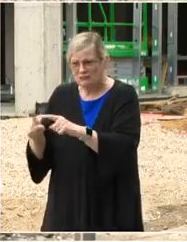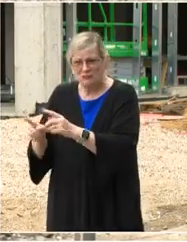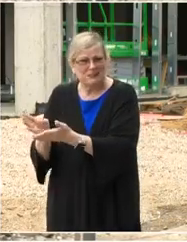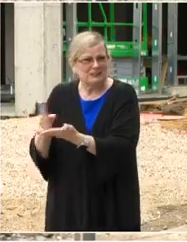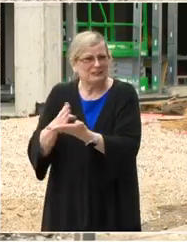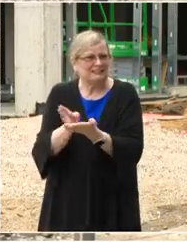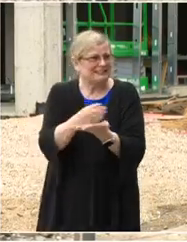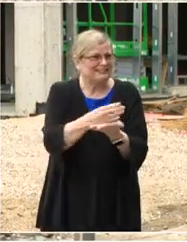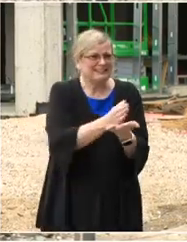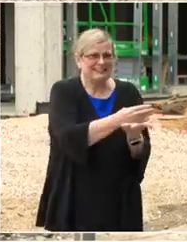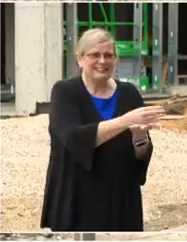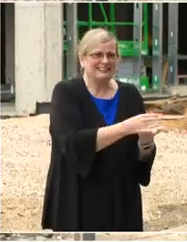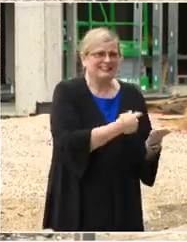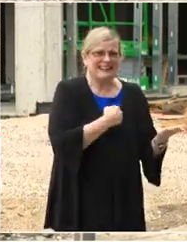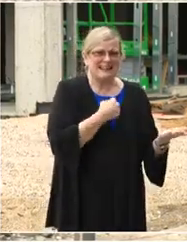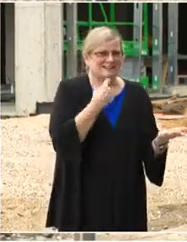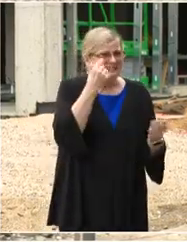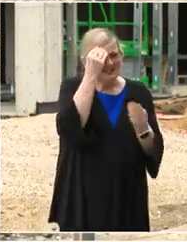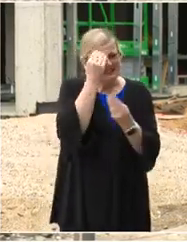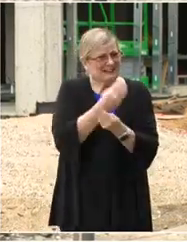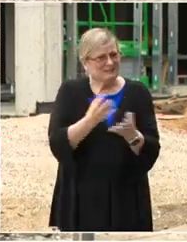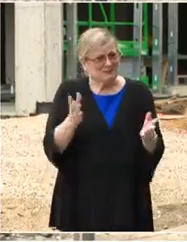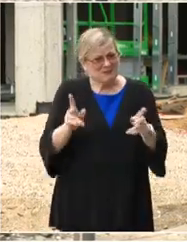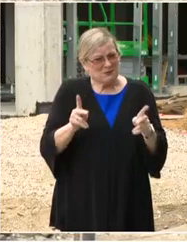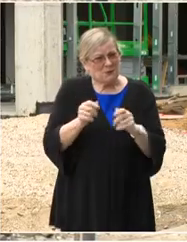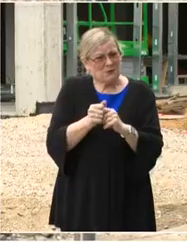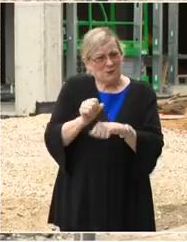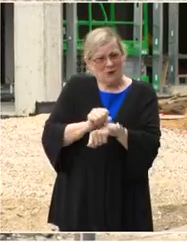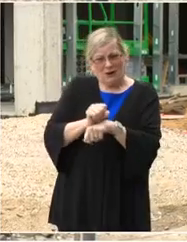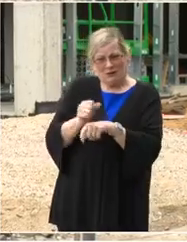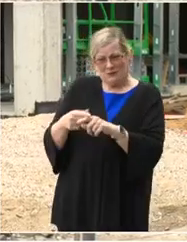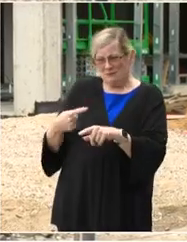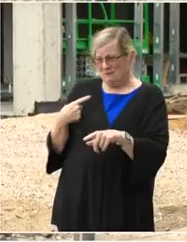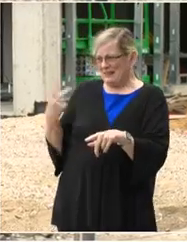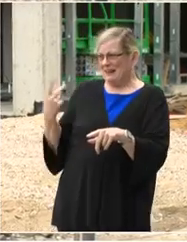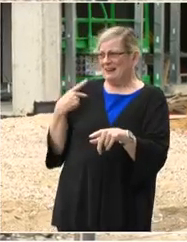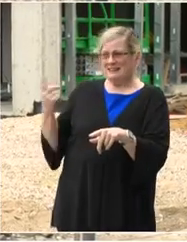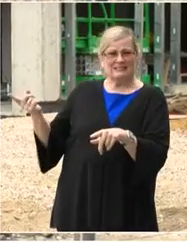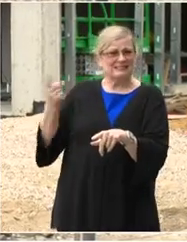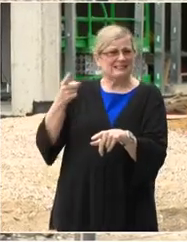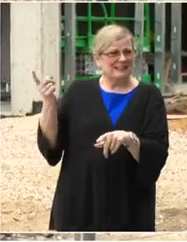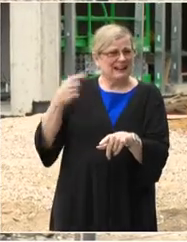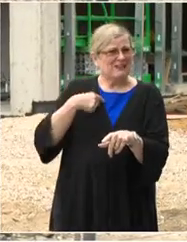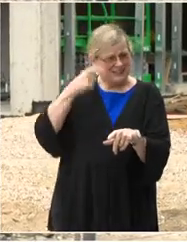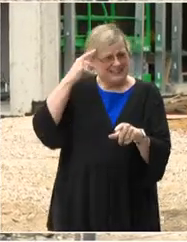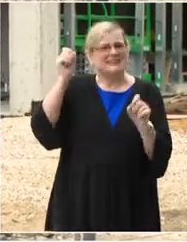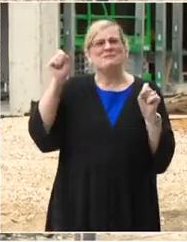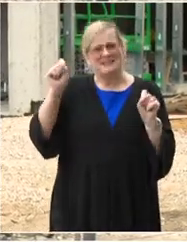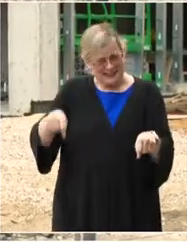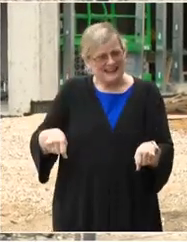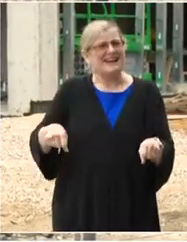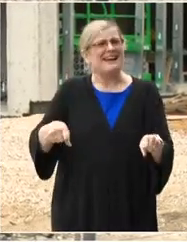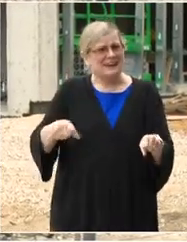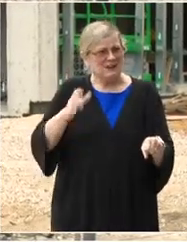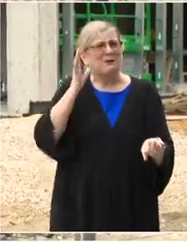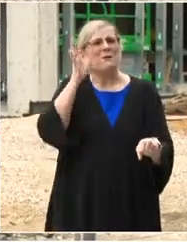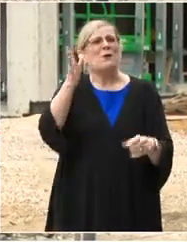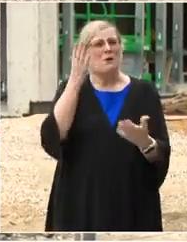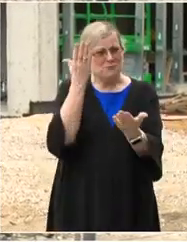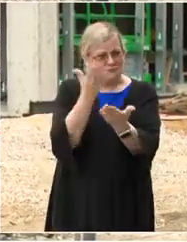So I say to my colleagues, we might get there yet. And